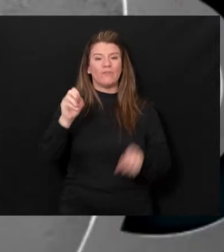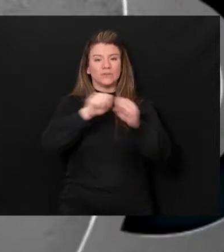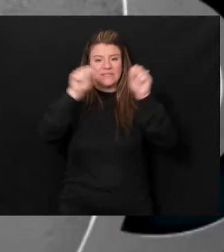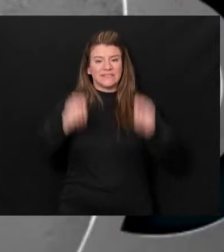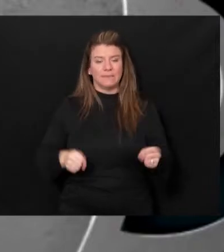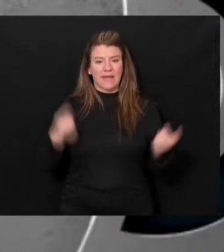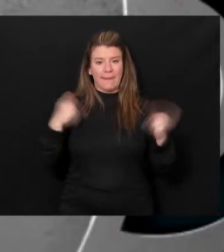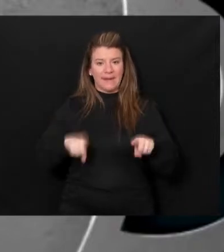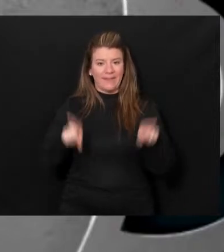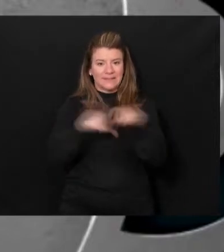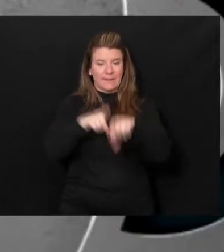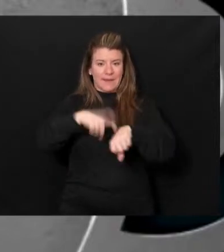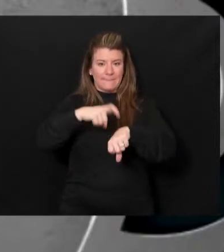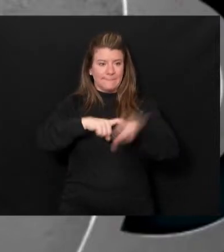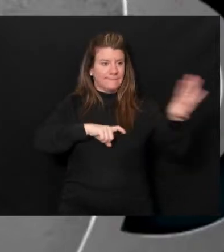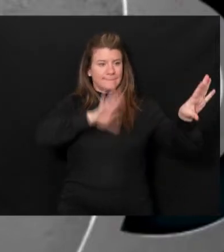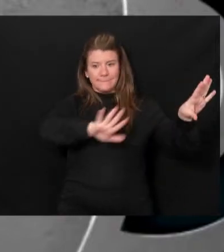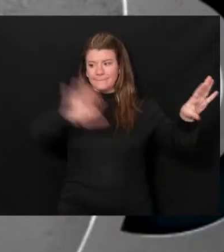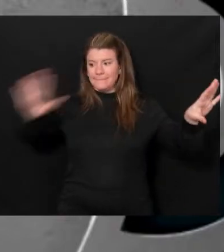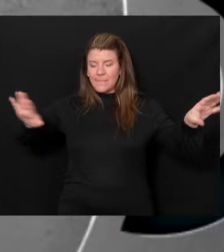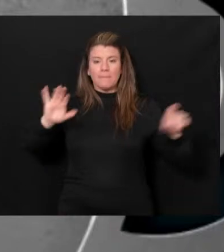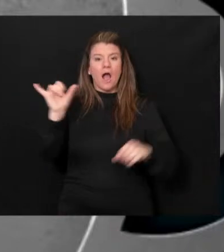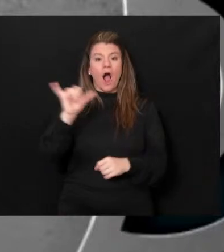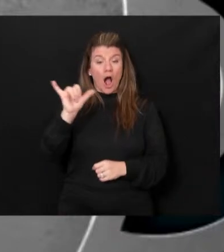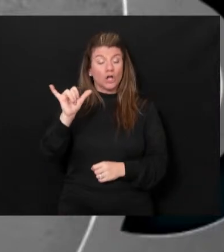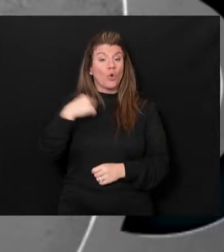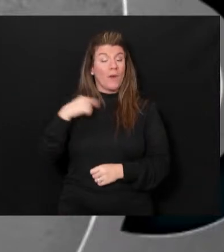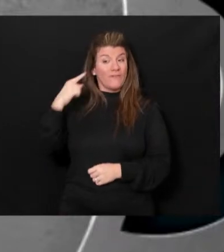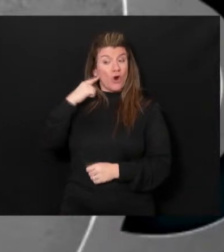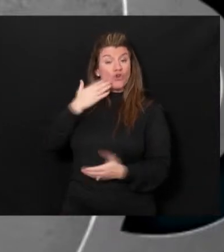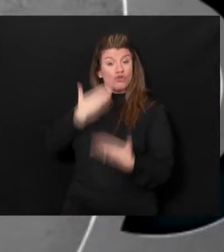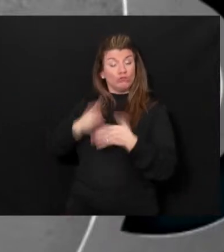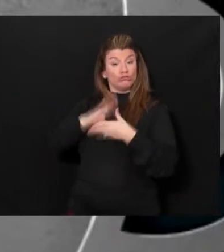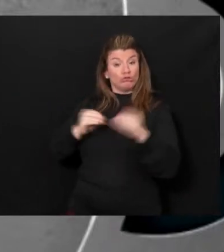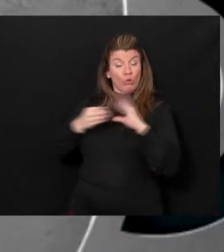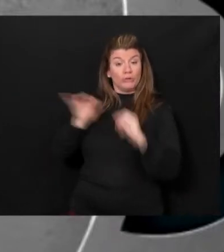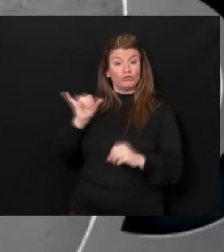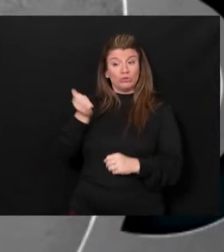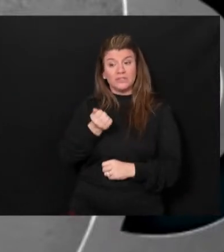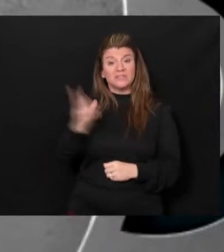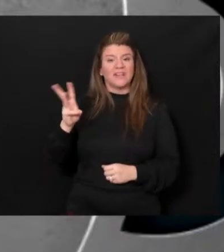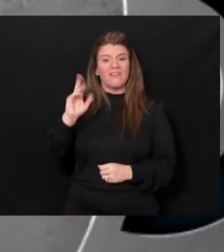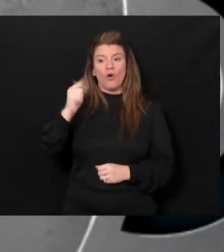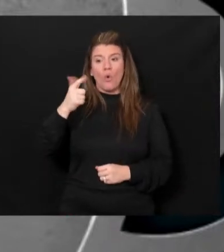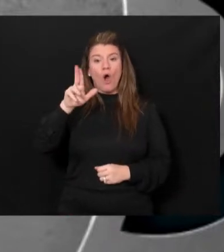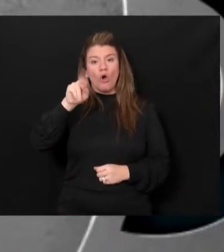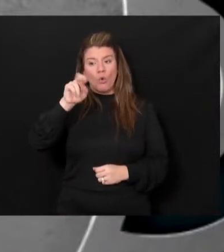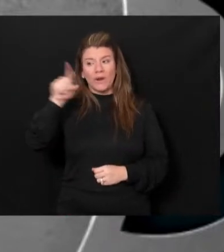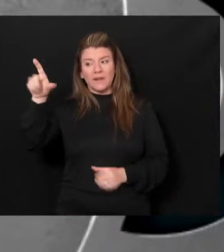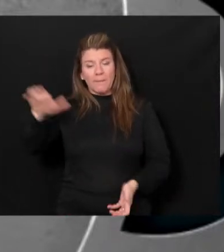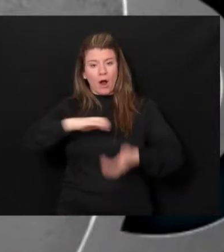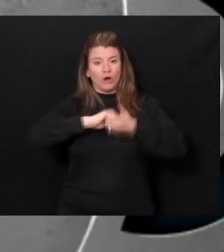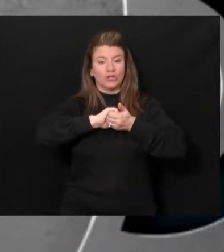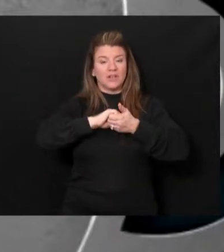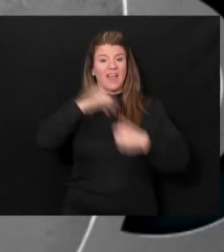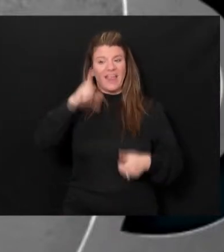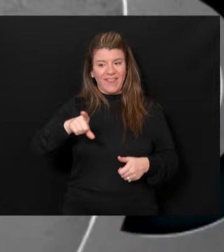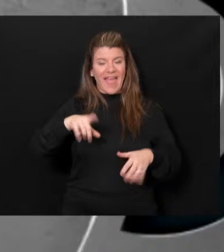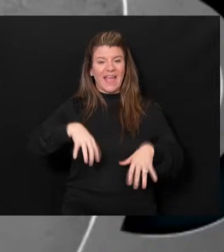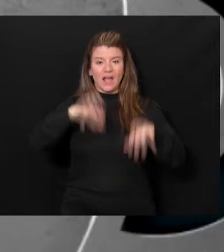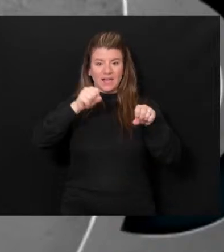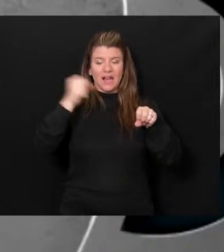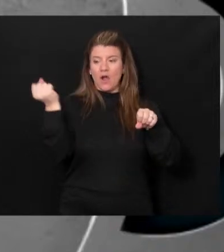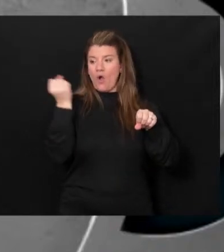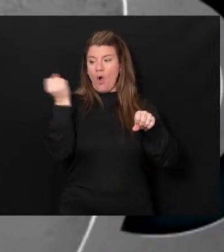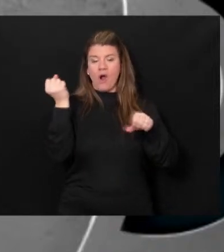place, but we also heard several good stories as well. There are several Walgreens partners out there who did hold doses